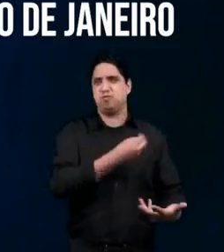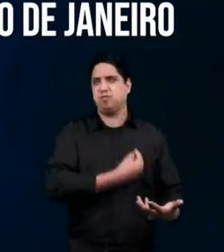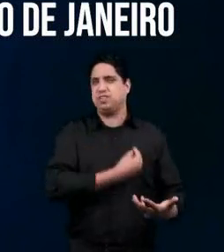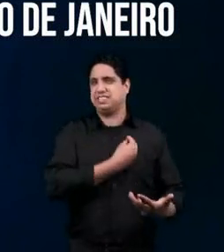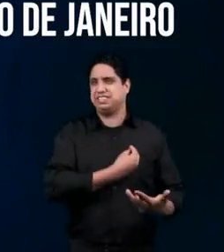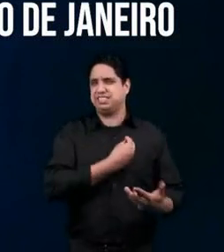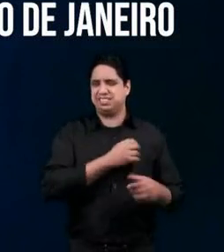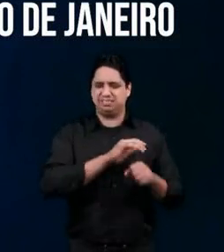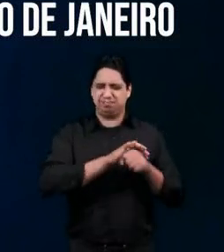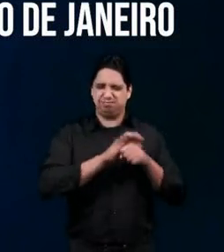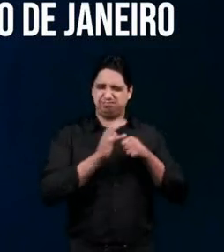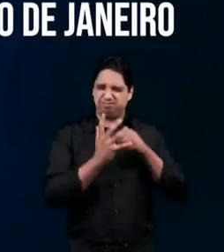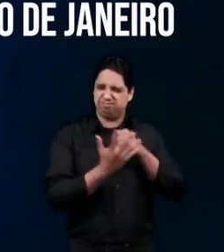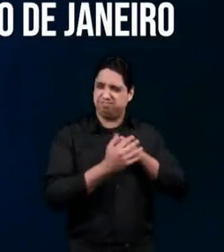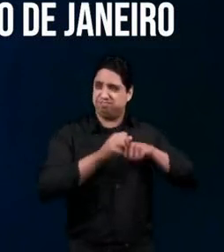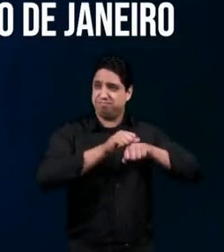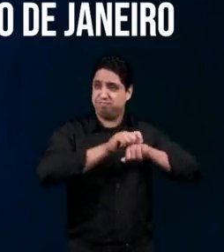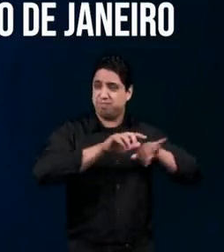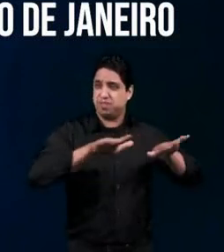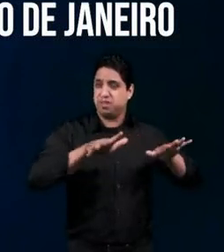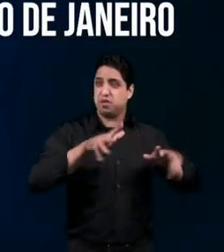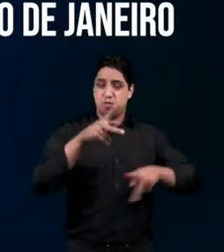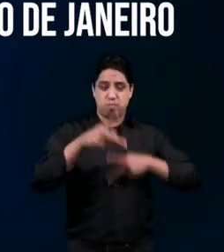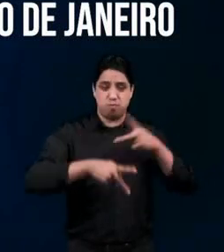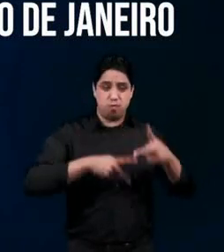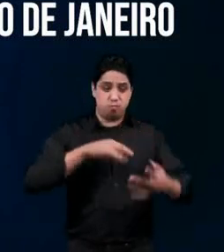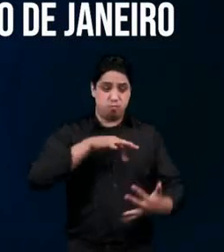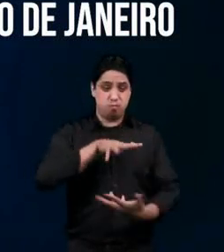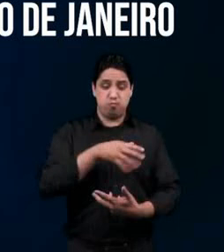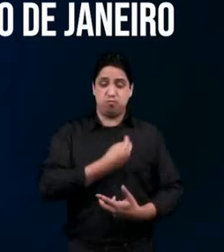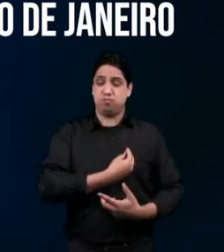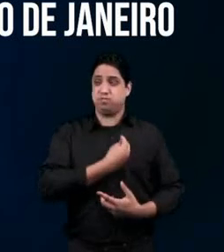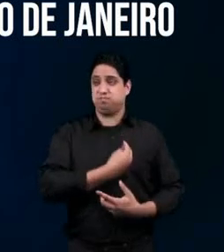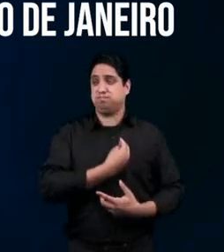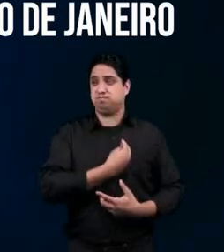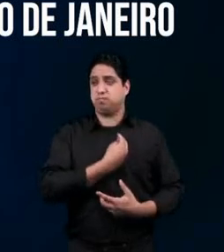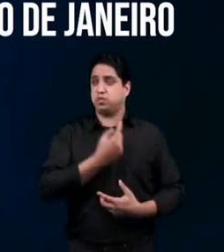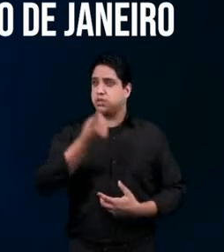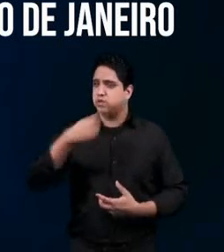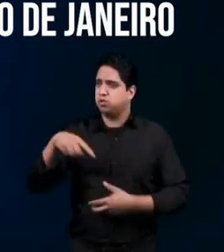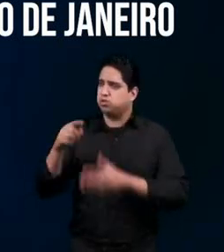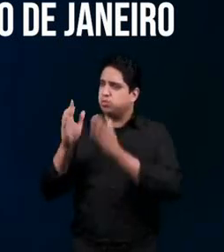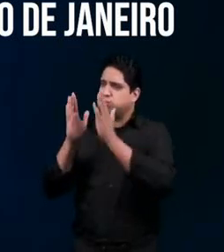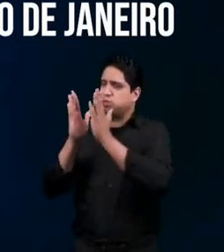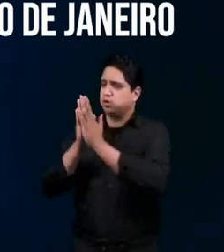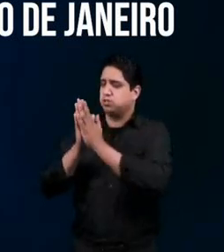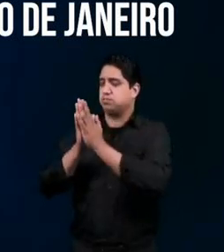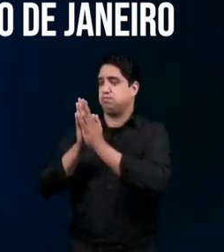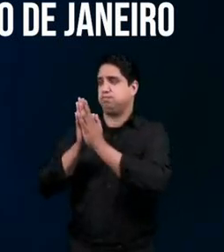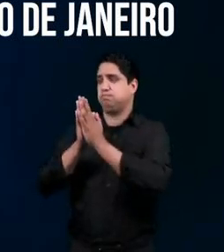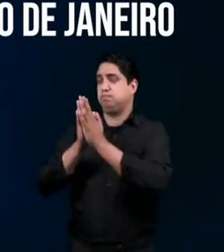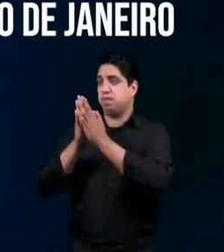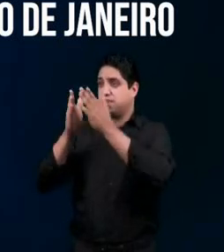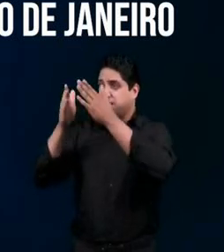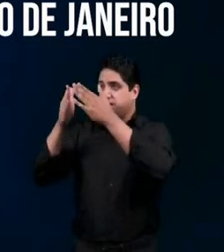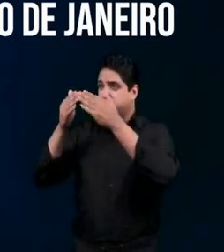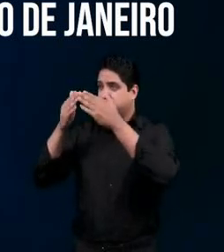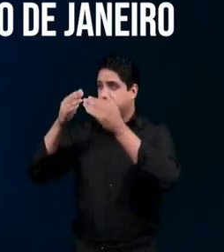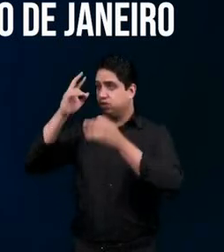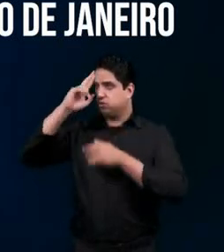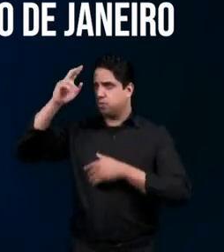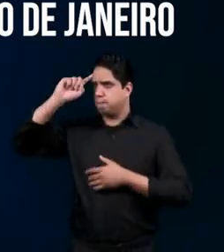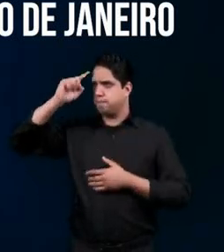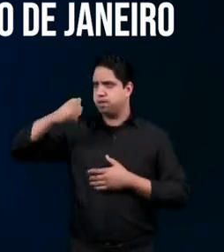pandemic where your people throughout the world have been going through. We pray that the Lord